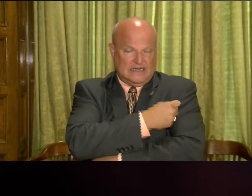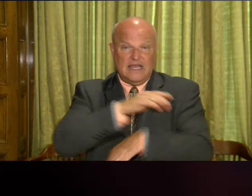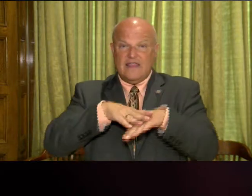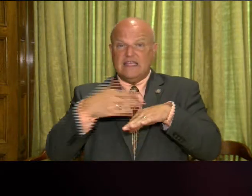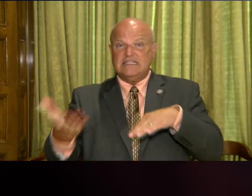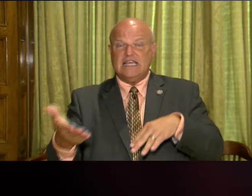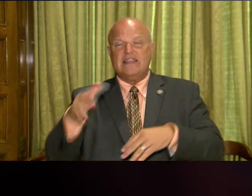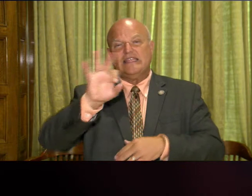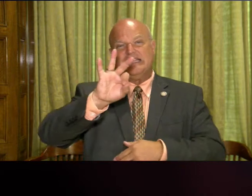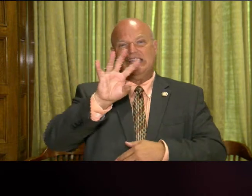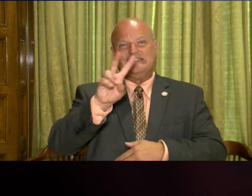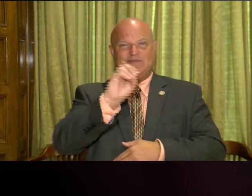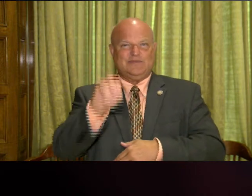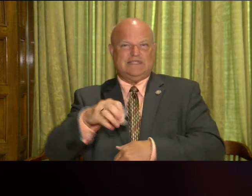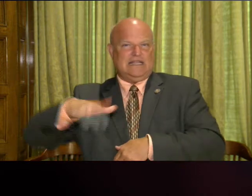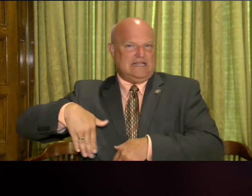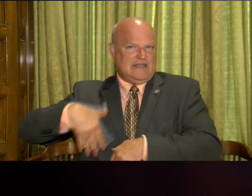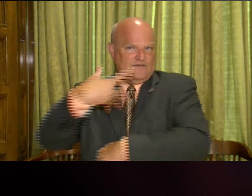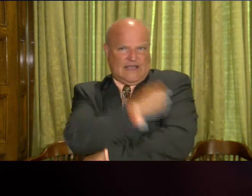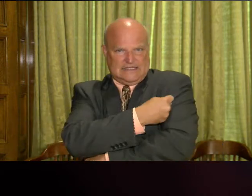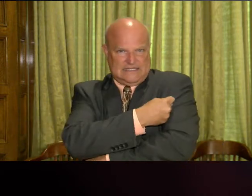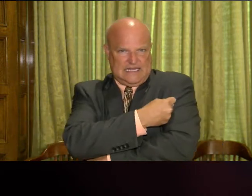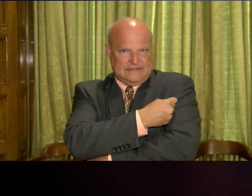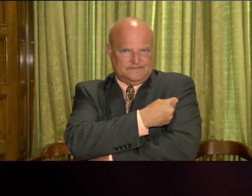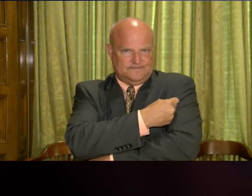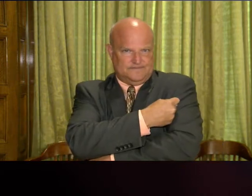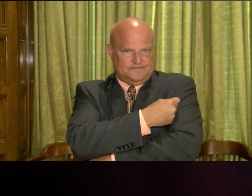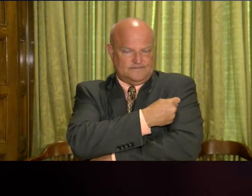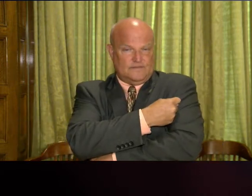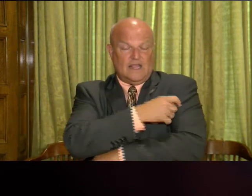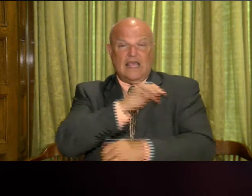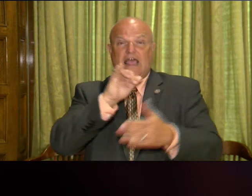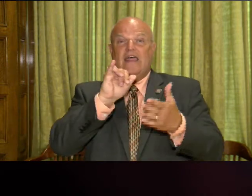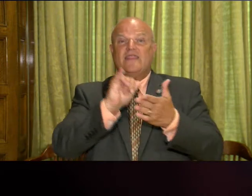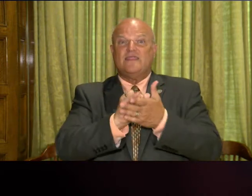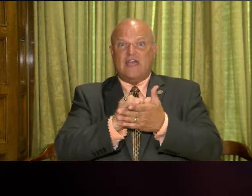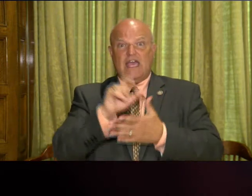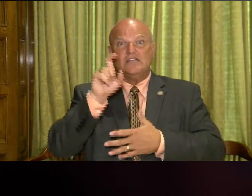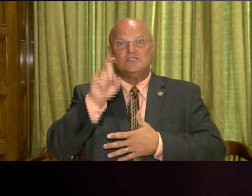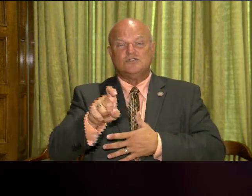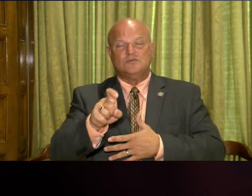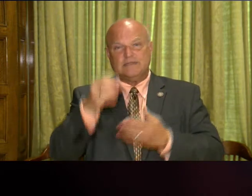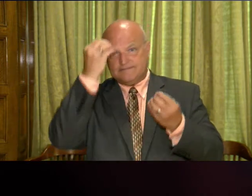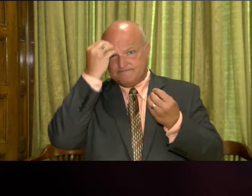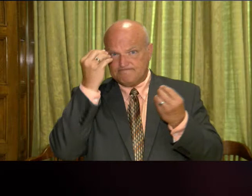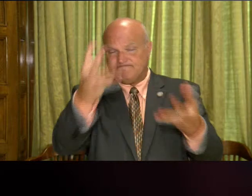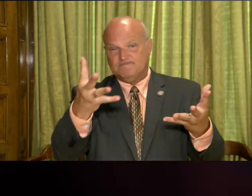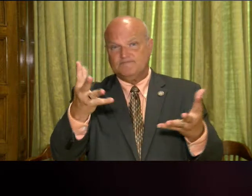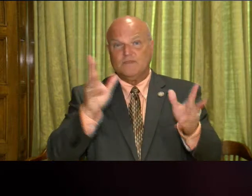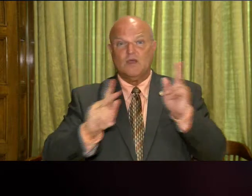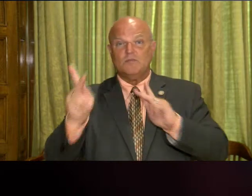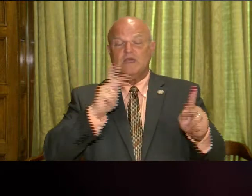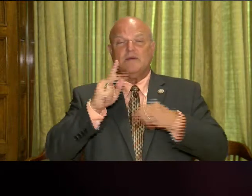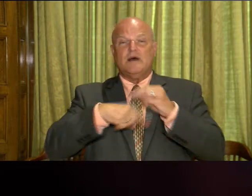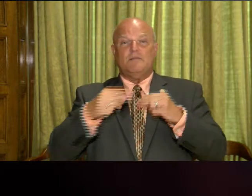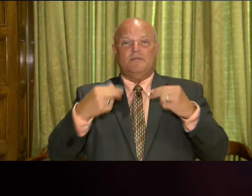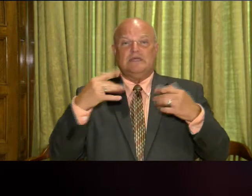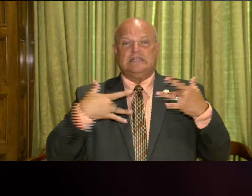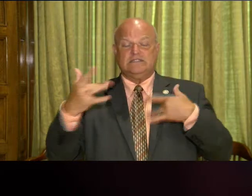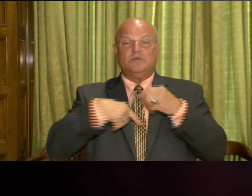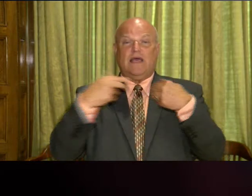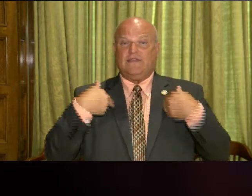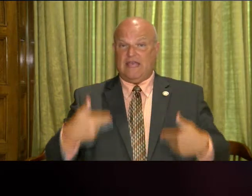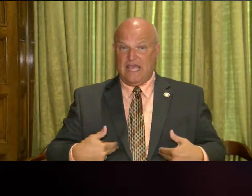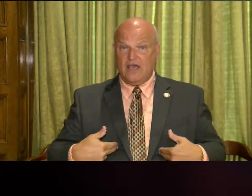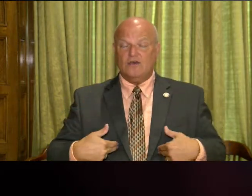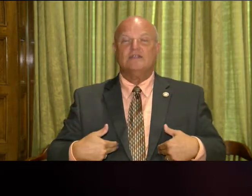deaths, 97% have not been vaccinated. That should be an encouragement, anybody who's concerned about their health and their community,